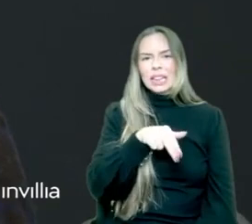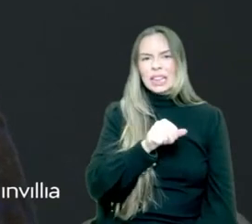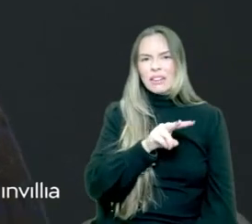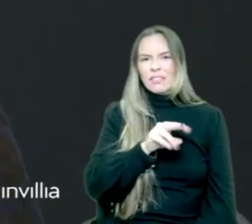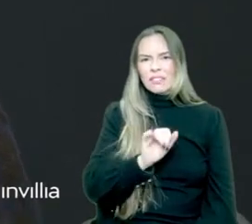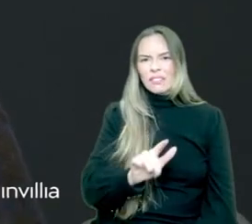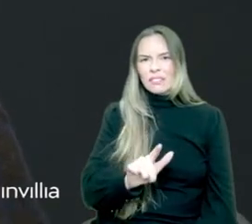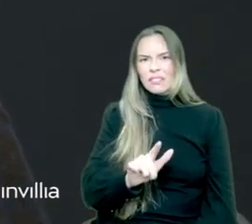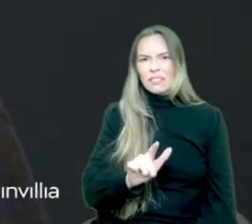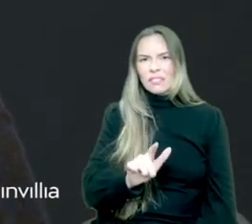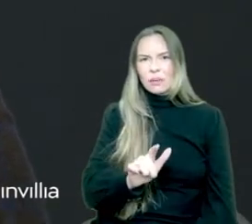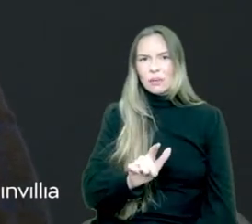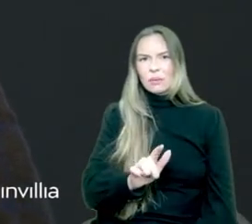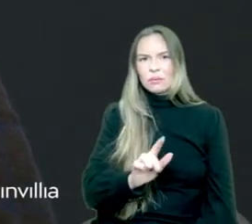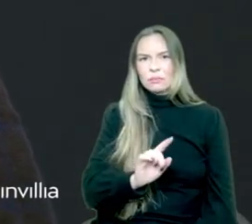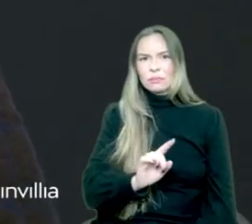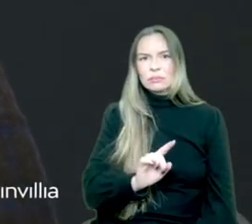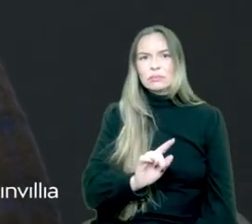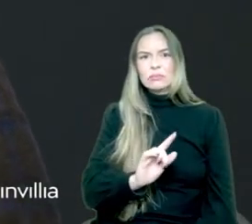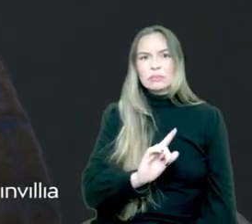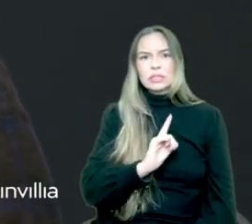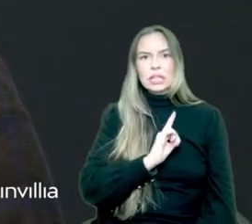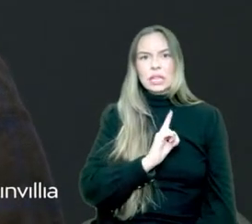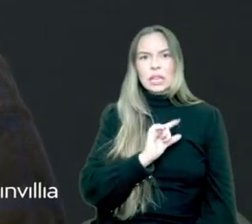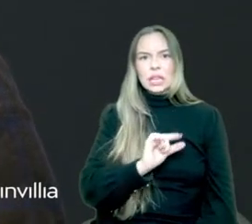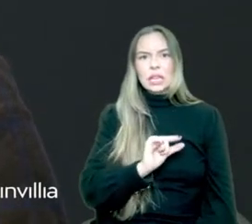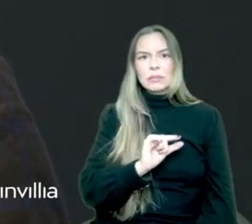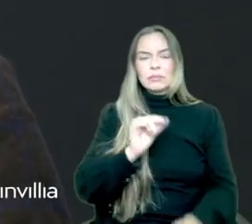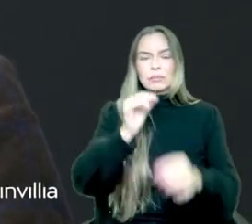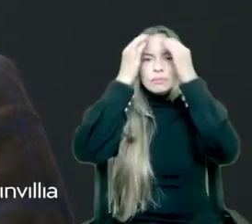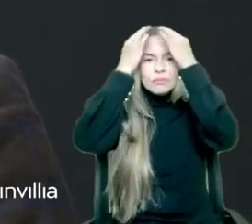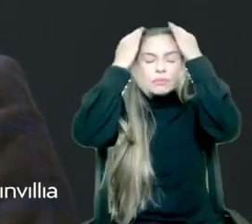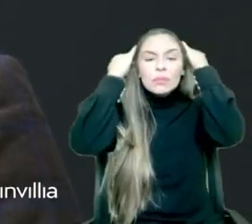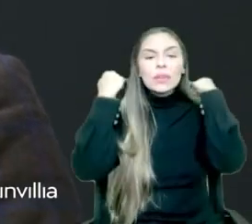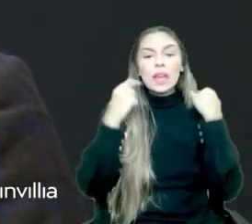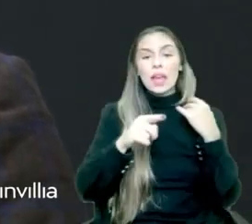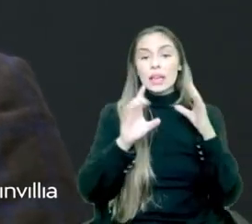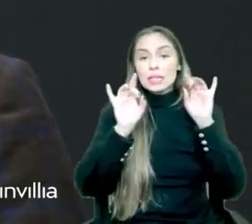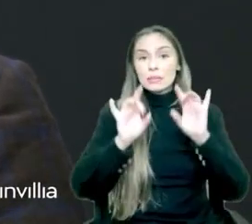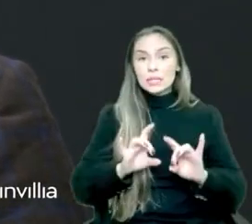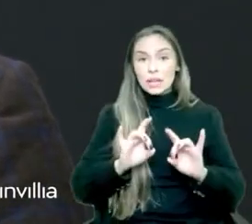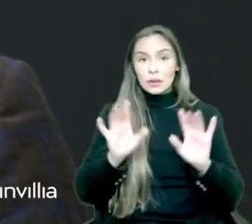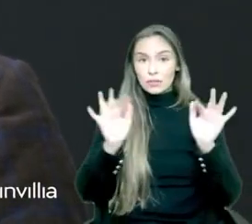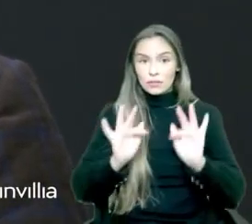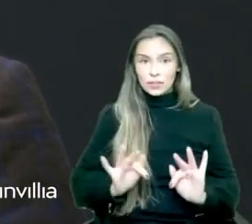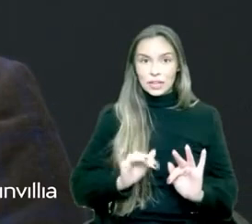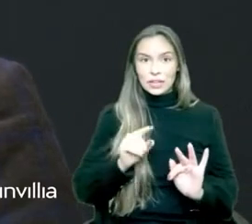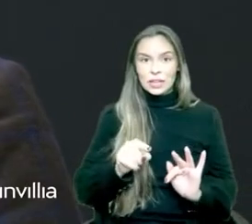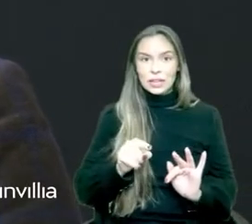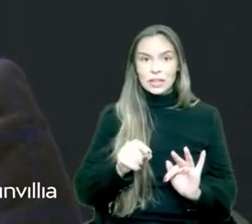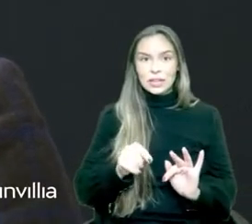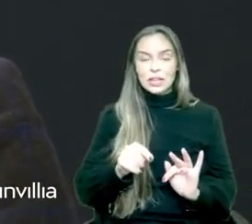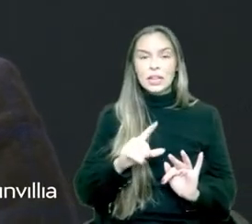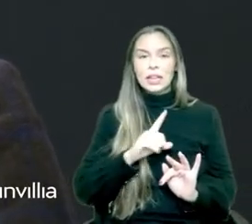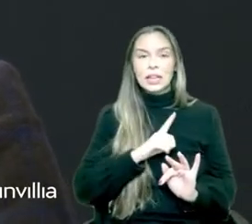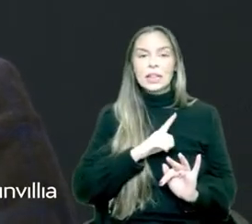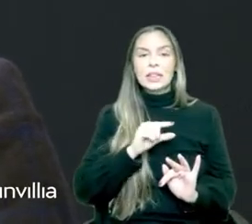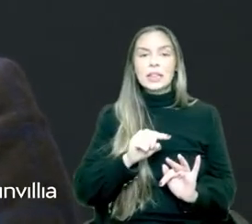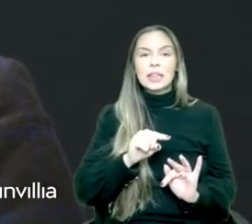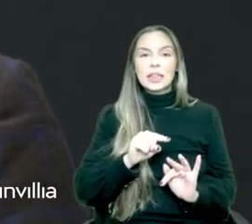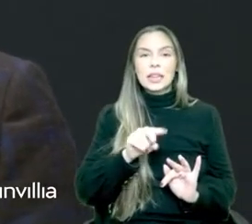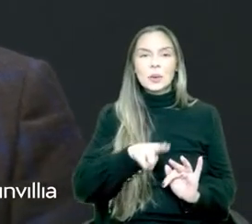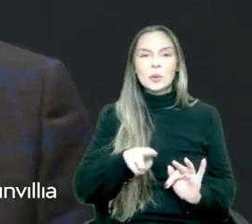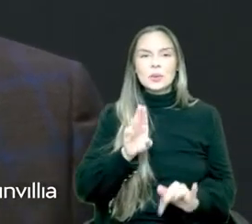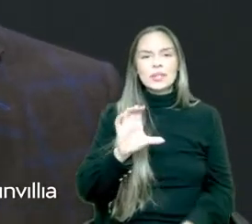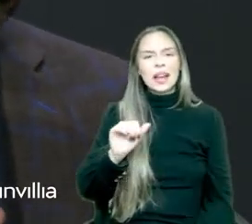LLM. And what's super exciting about this, why we're to use a California term,